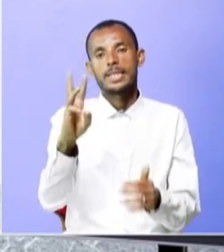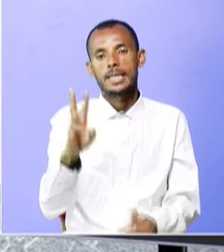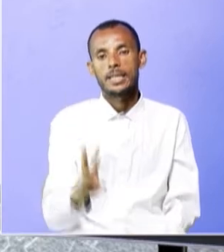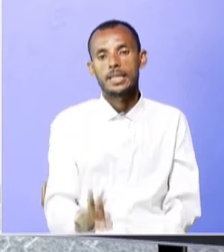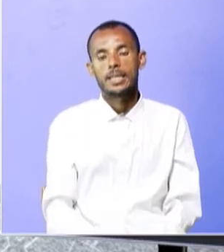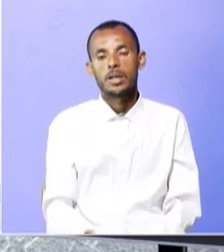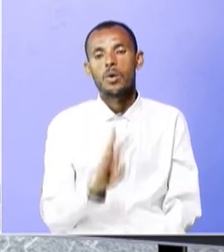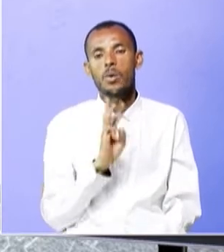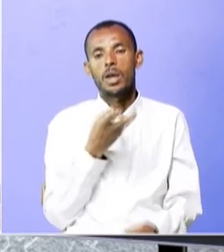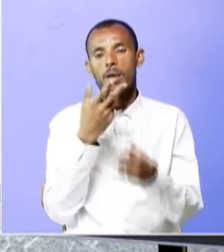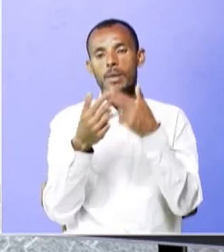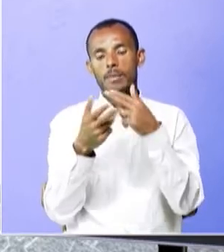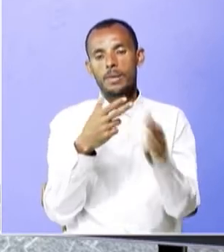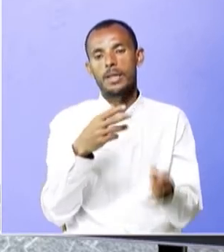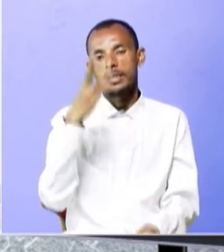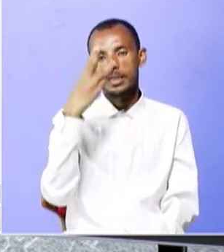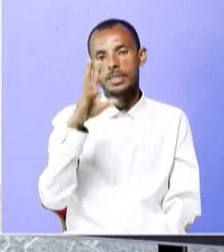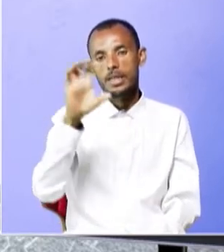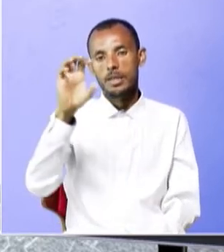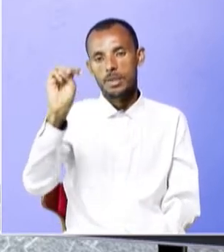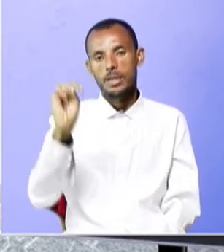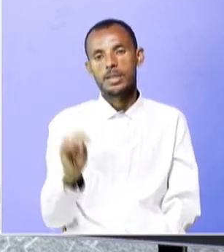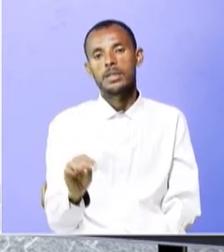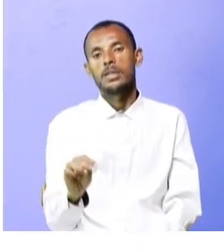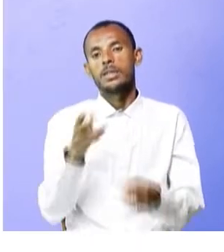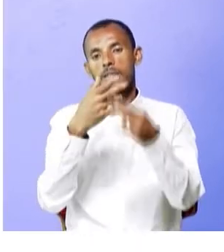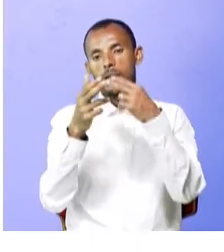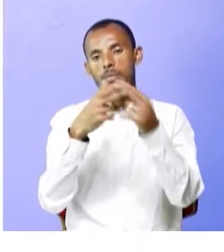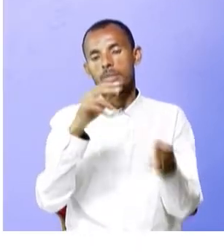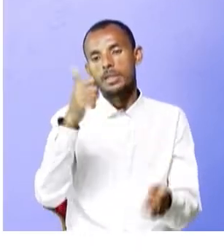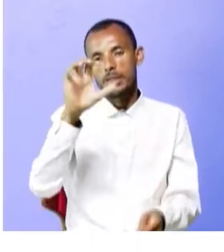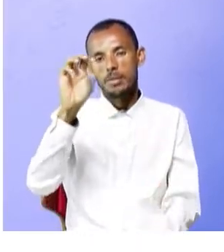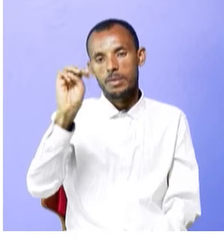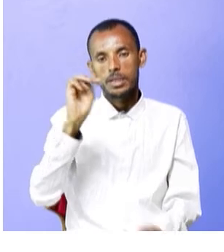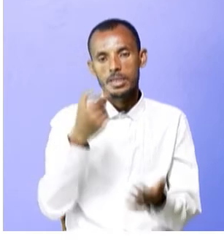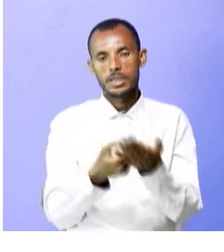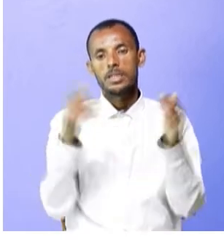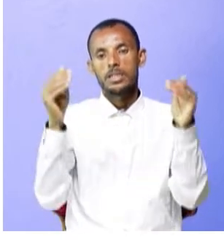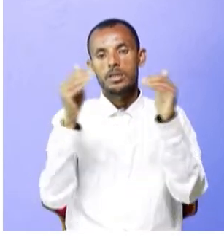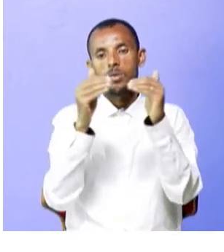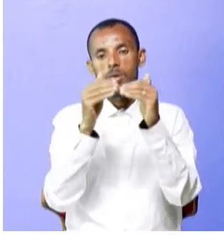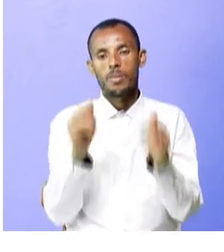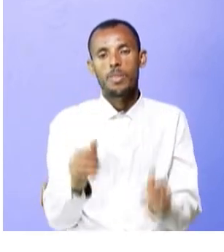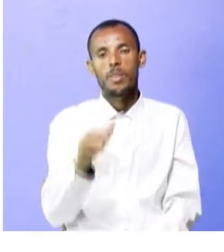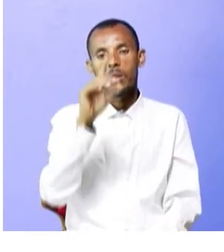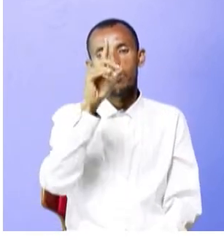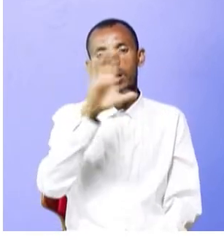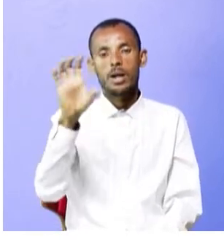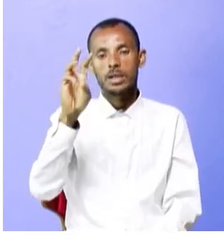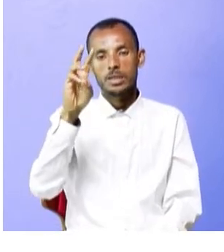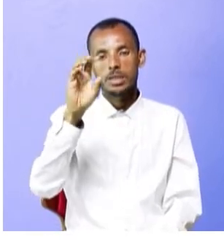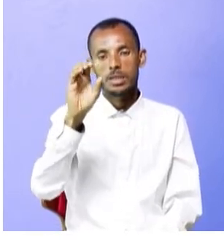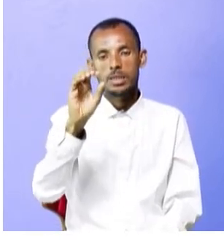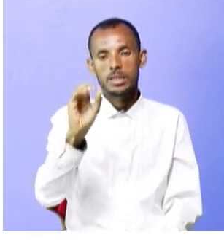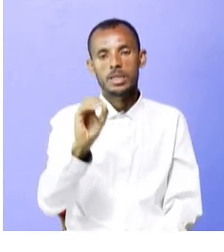Okay, we multiply 16 centimeter by 10 centimeter, and this product gives us